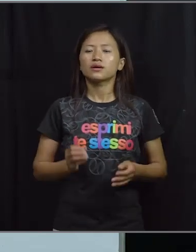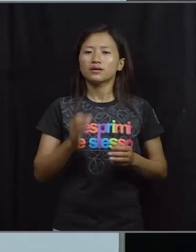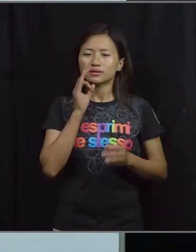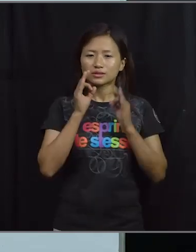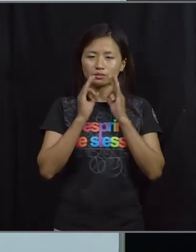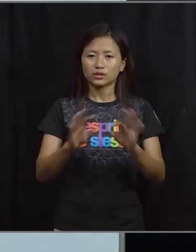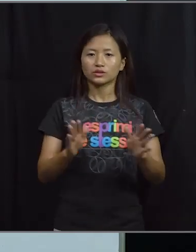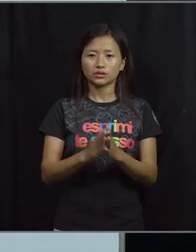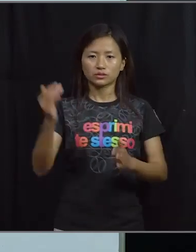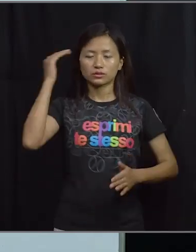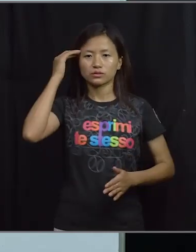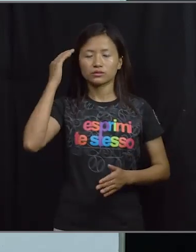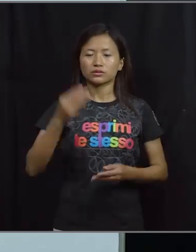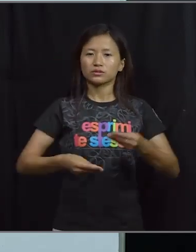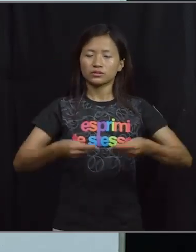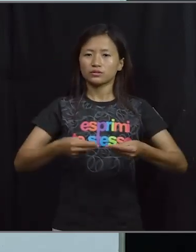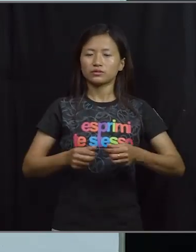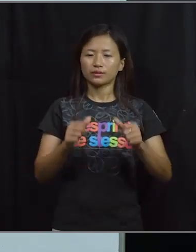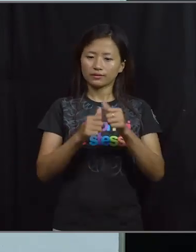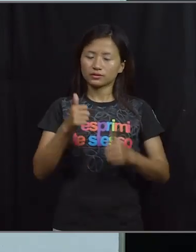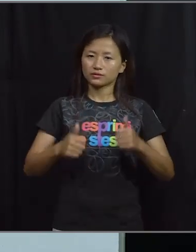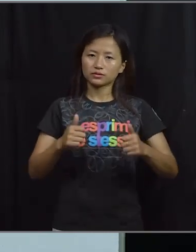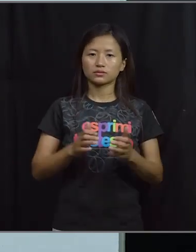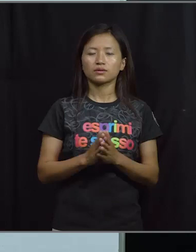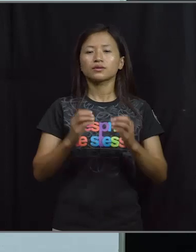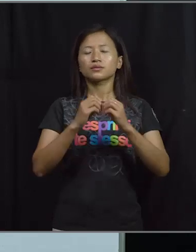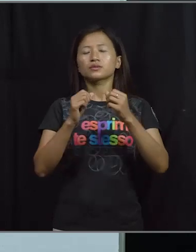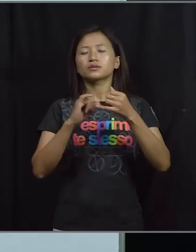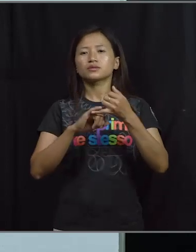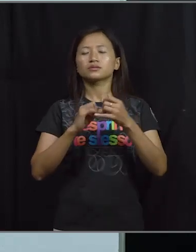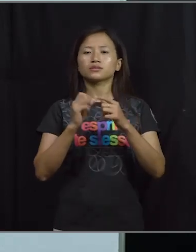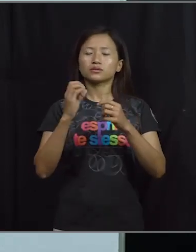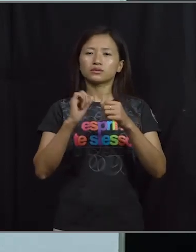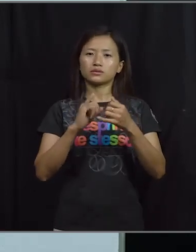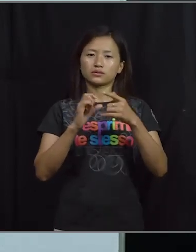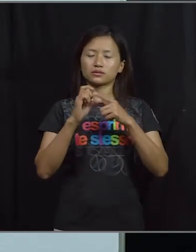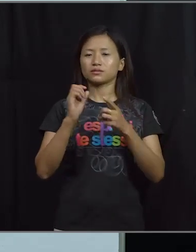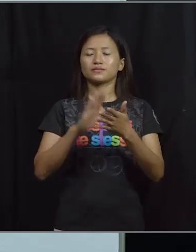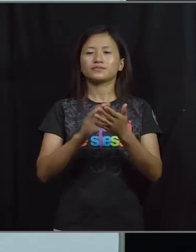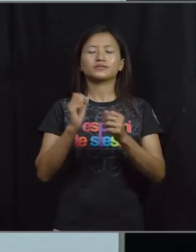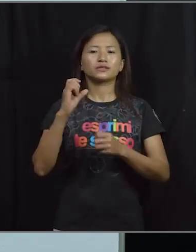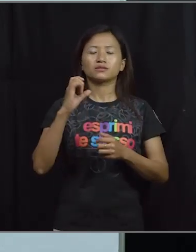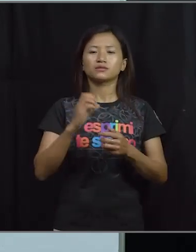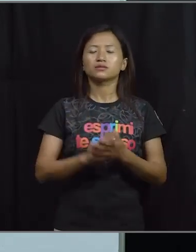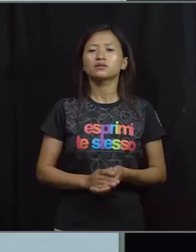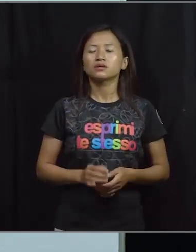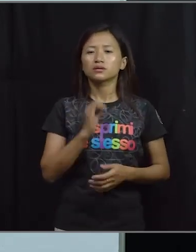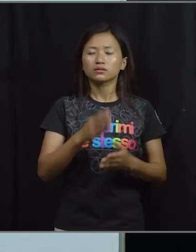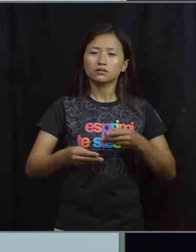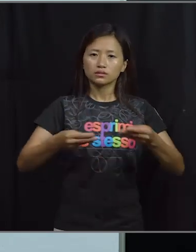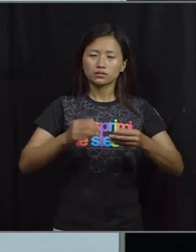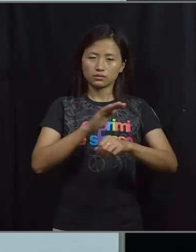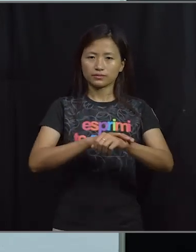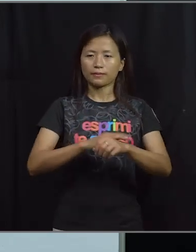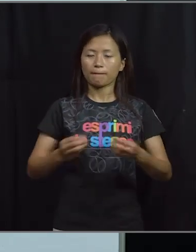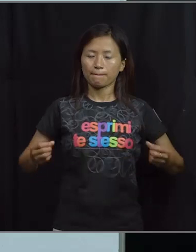order to perform entrepreneurial activities. So the basic qualities that an entrepreneur need to possess is known as